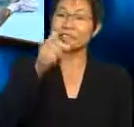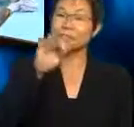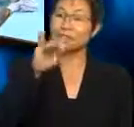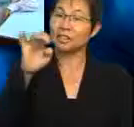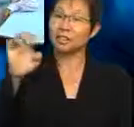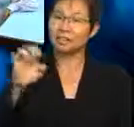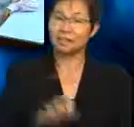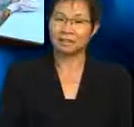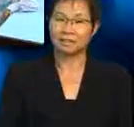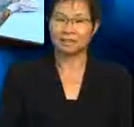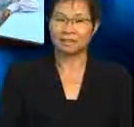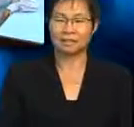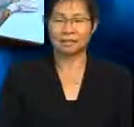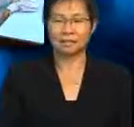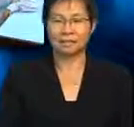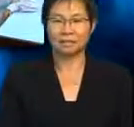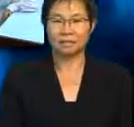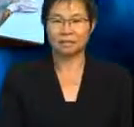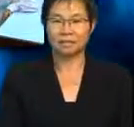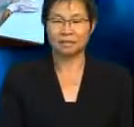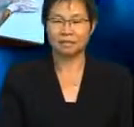Okay, Shafi'i?